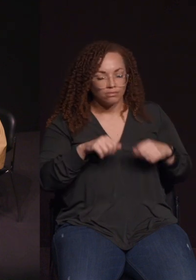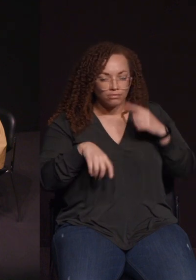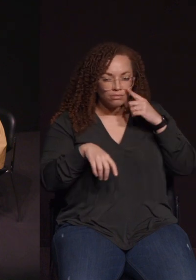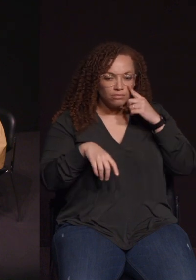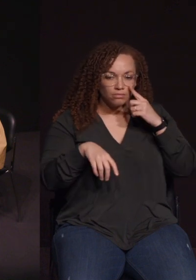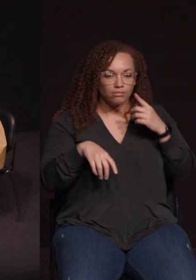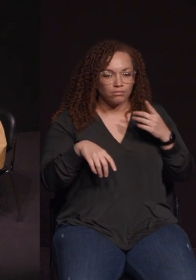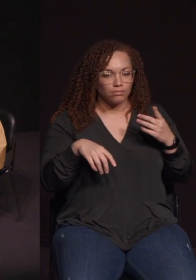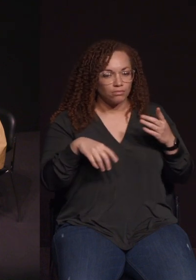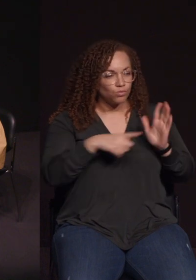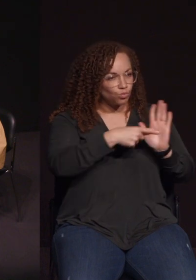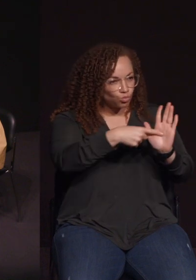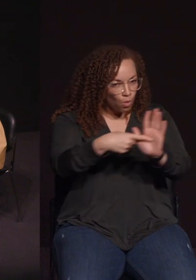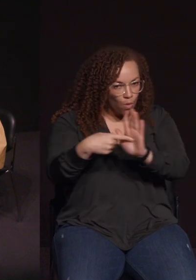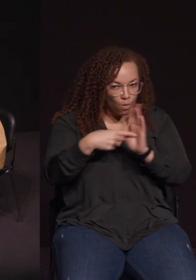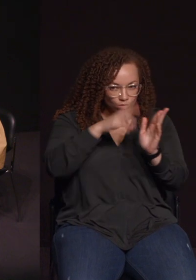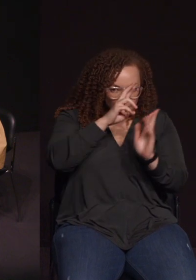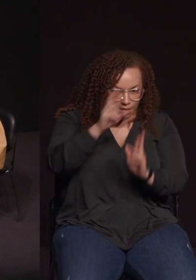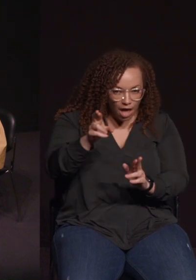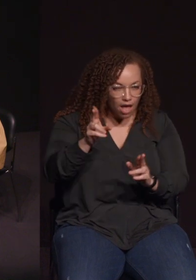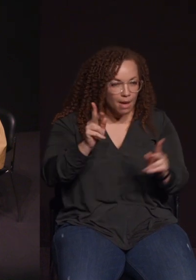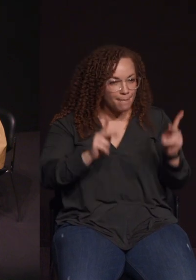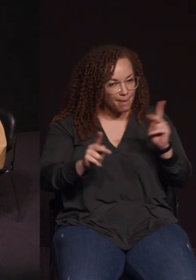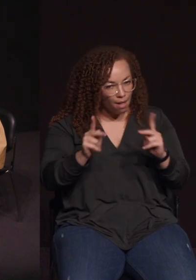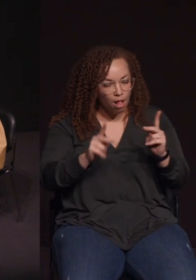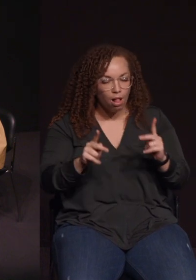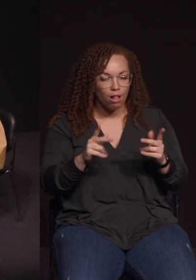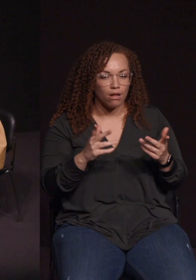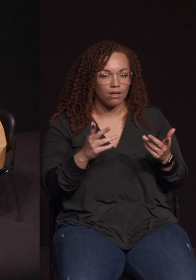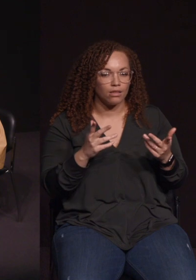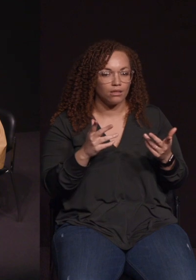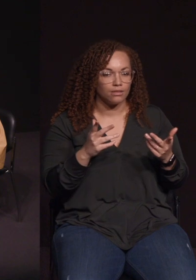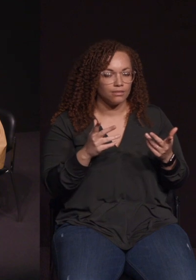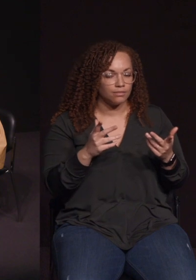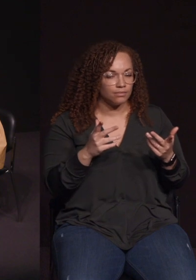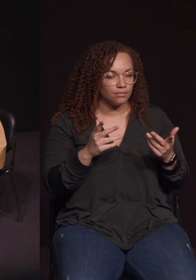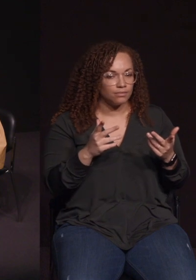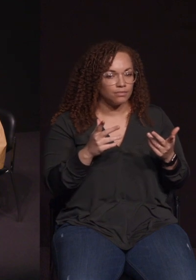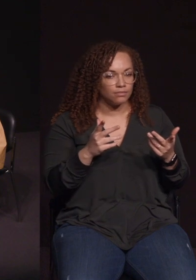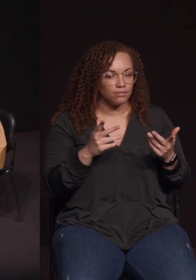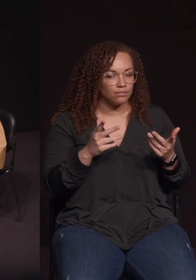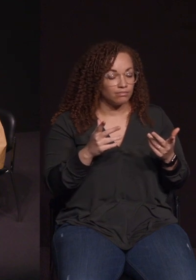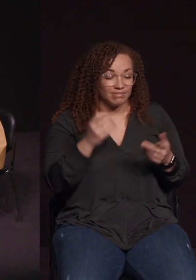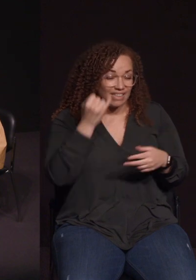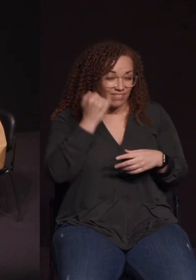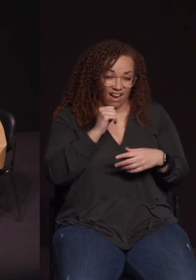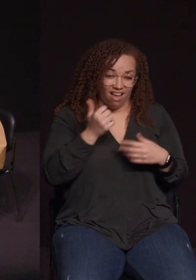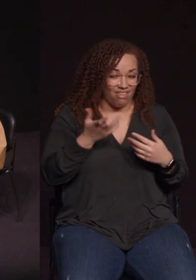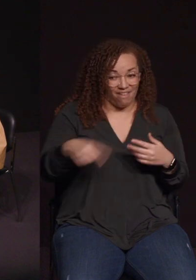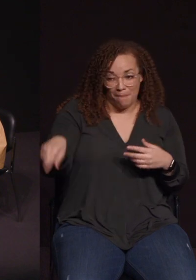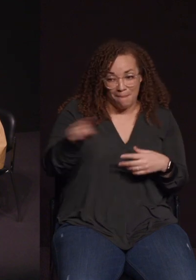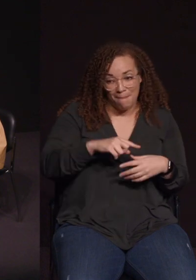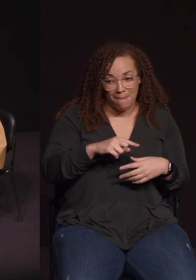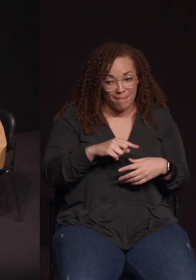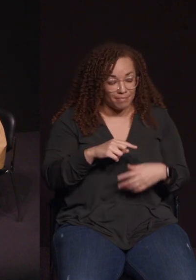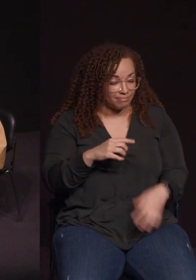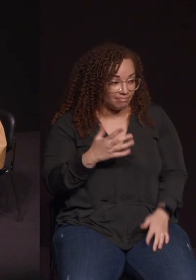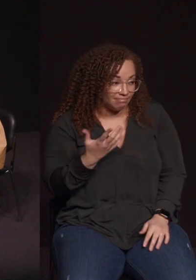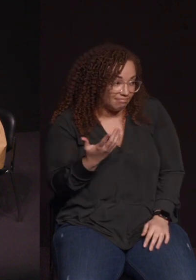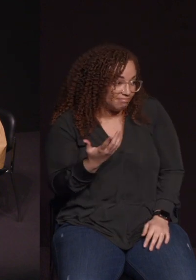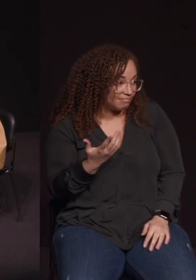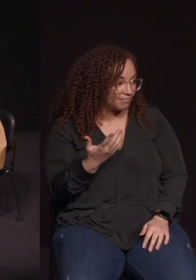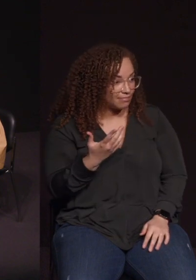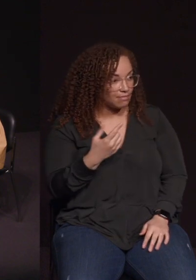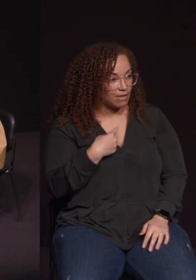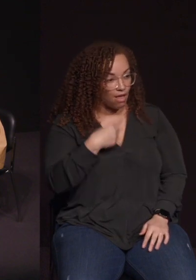that made this bigger than big, because if it wasn't for them, I just probably would have found out Mike had got killed and that